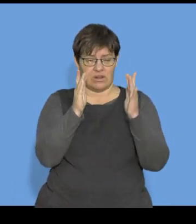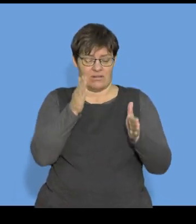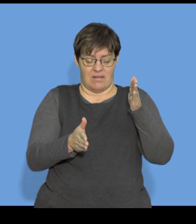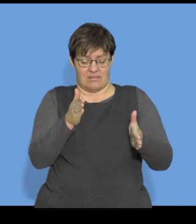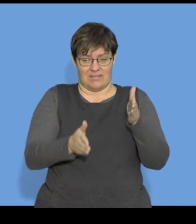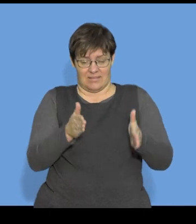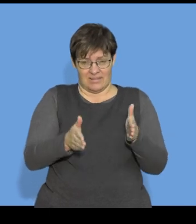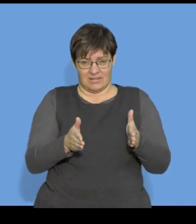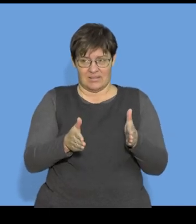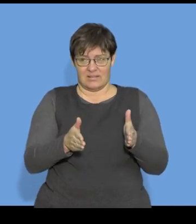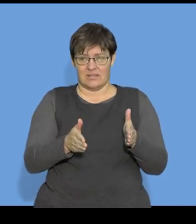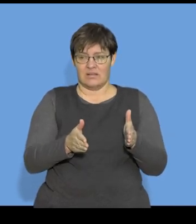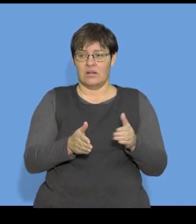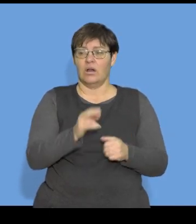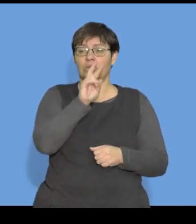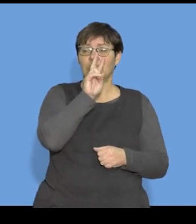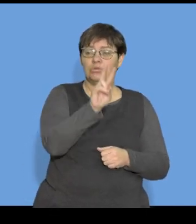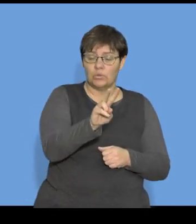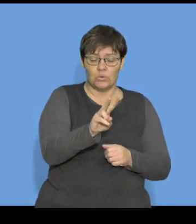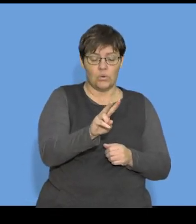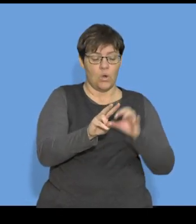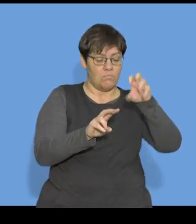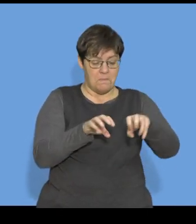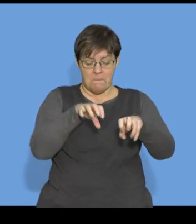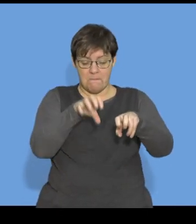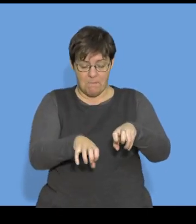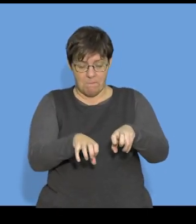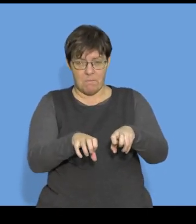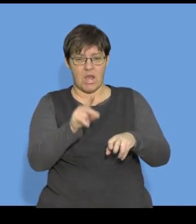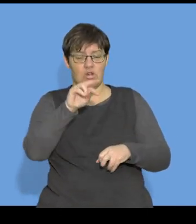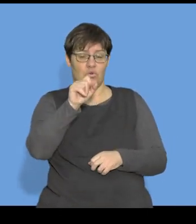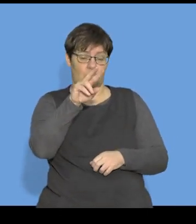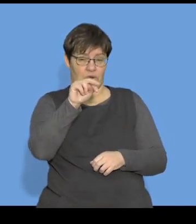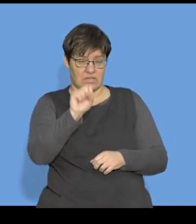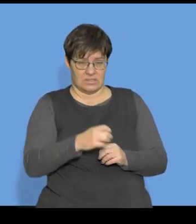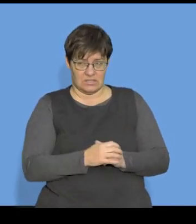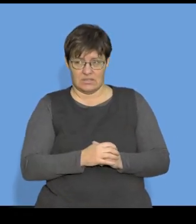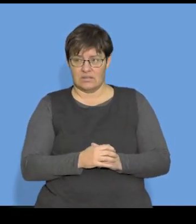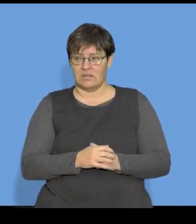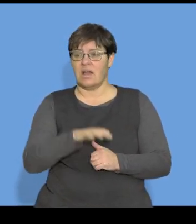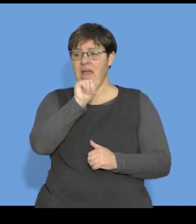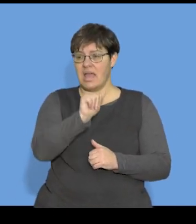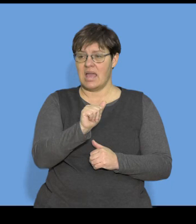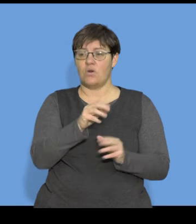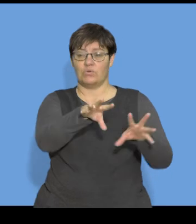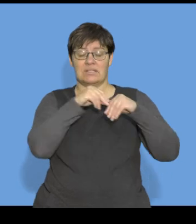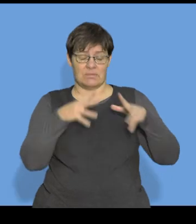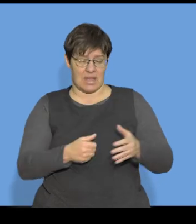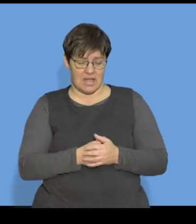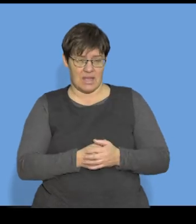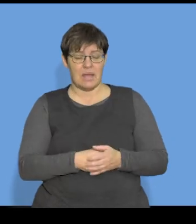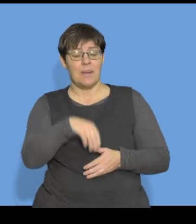functional connection between two consecutive neurons. We've got number A,